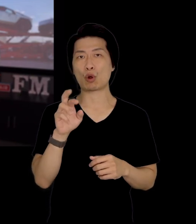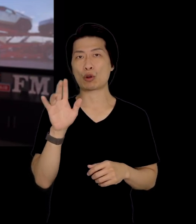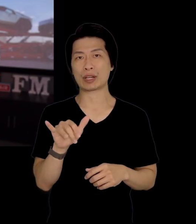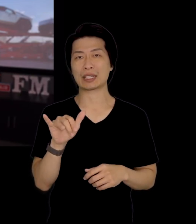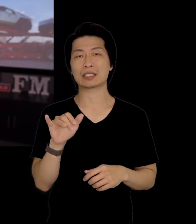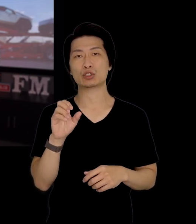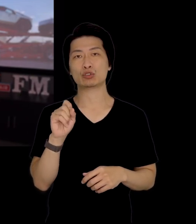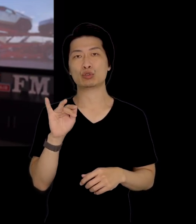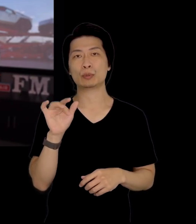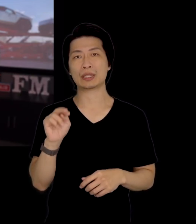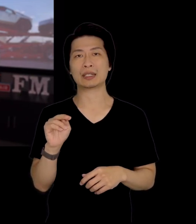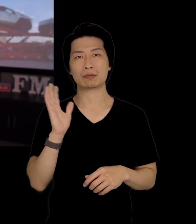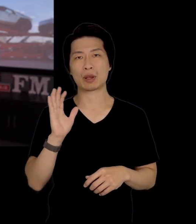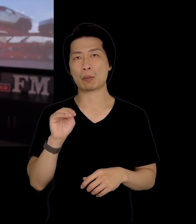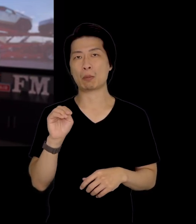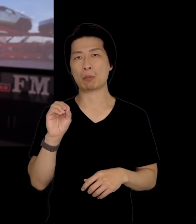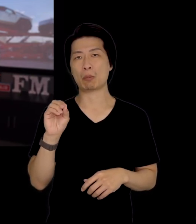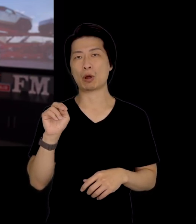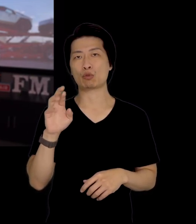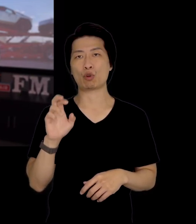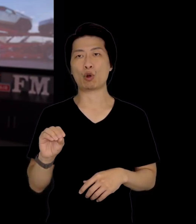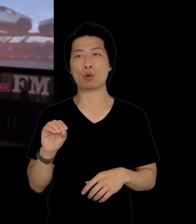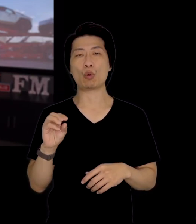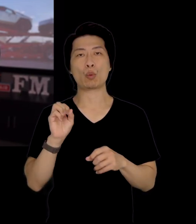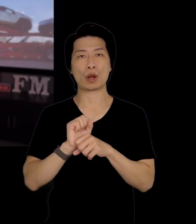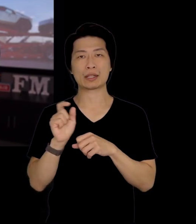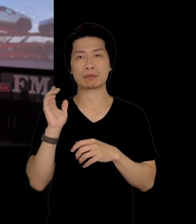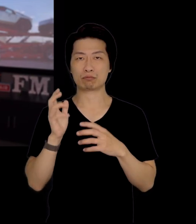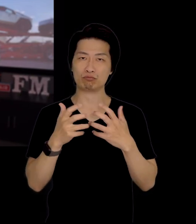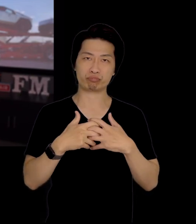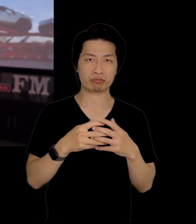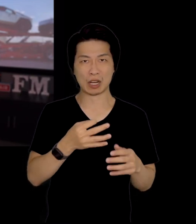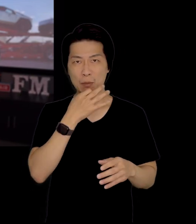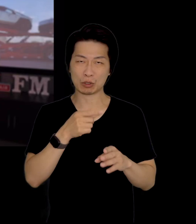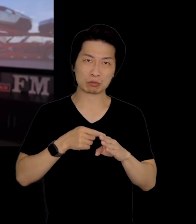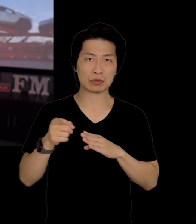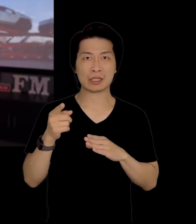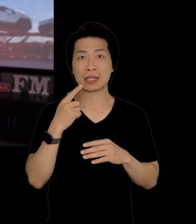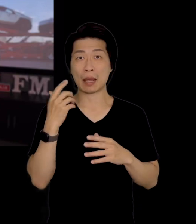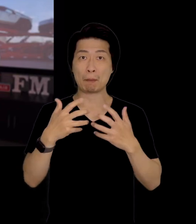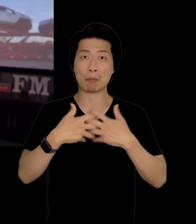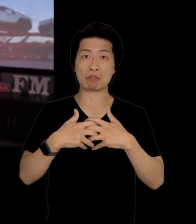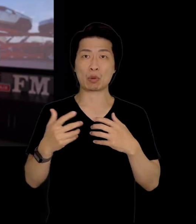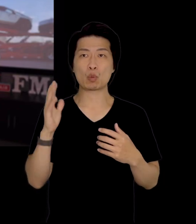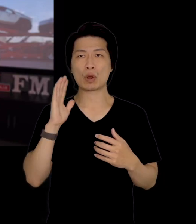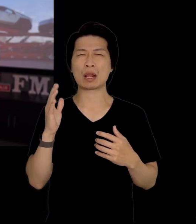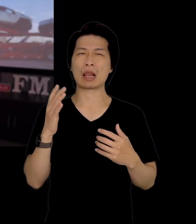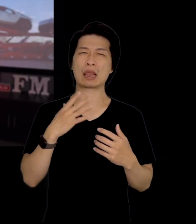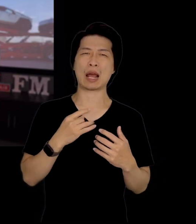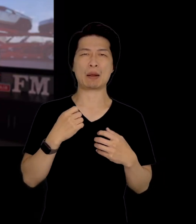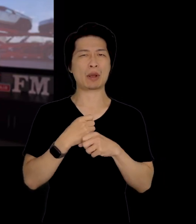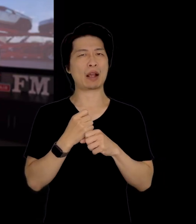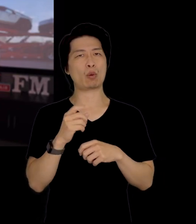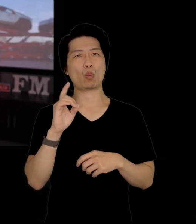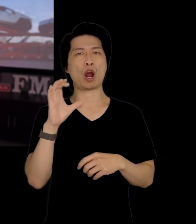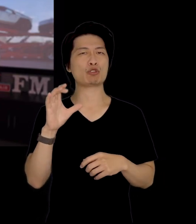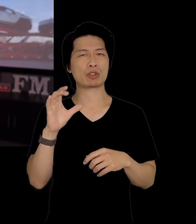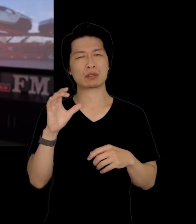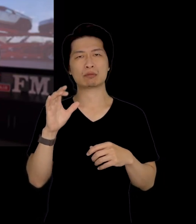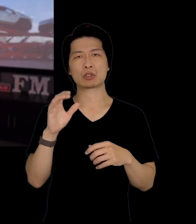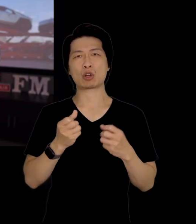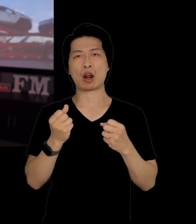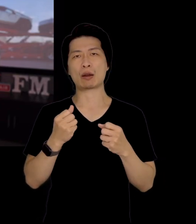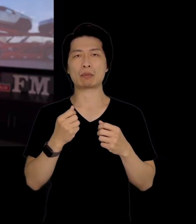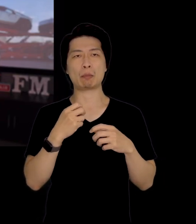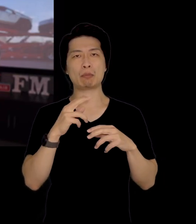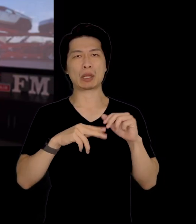used to work at Monroe and is an expert on manufacturing. He said that manufacturers typically like to have hundreds of units built